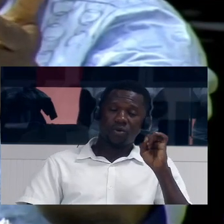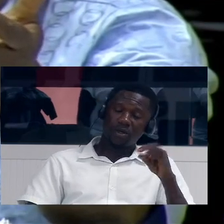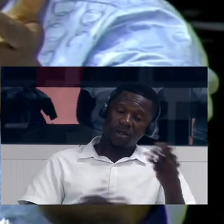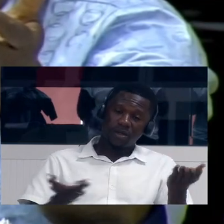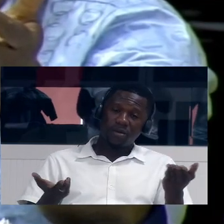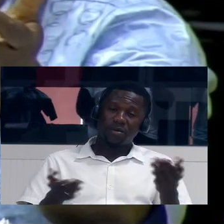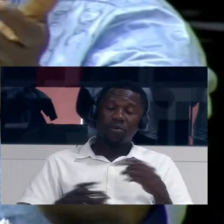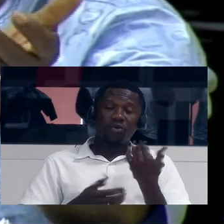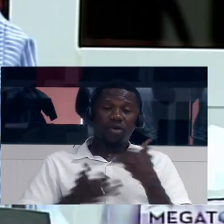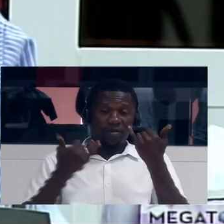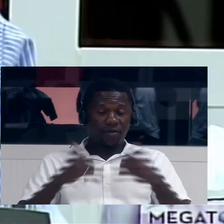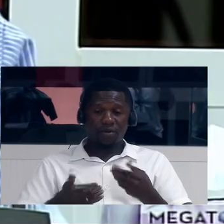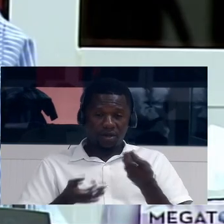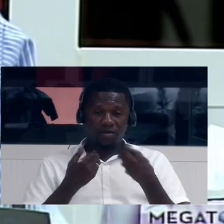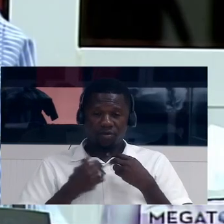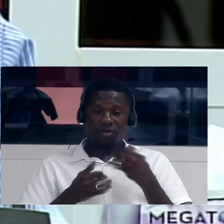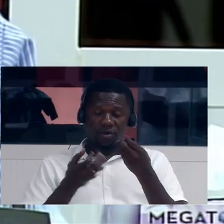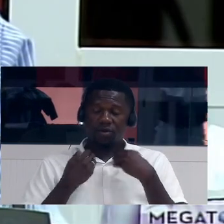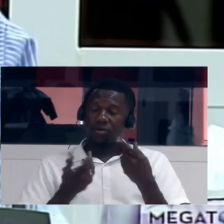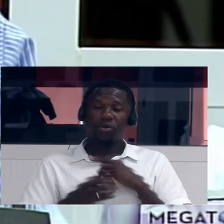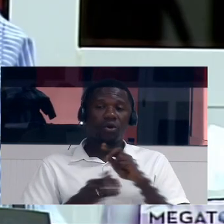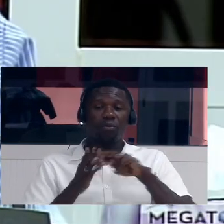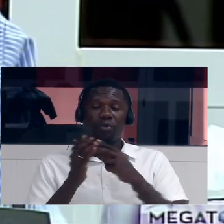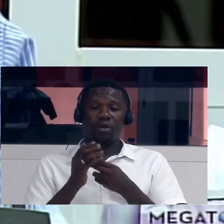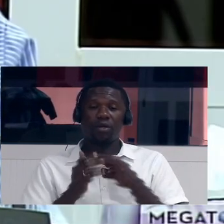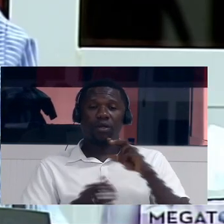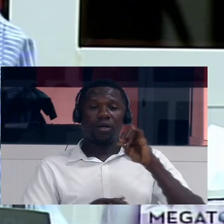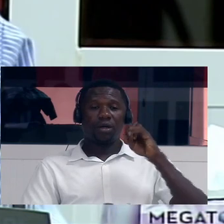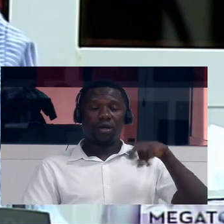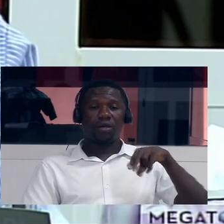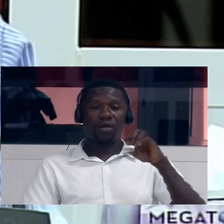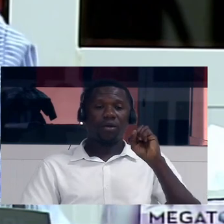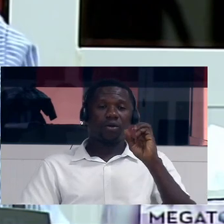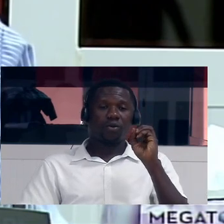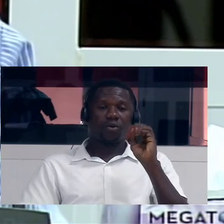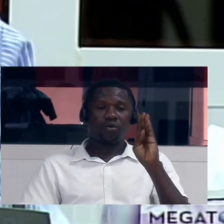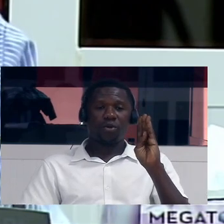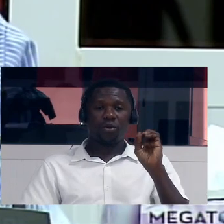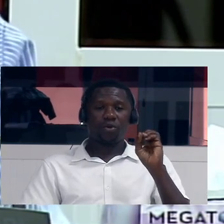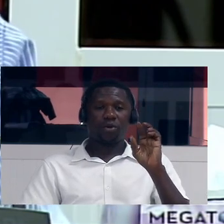to answer your orders. They failed to give me information, but that's not insubordination. It would amount to that. Anyway.